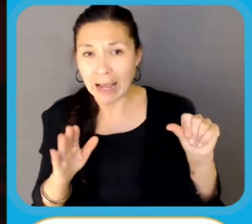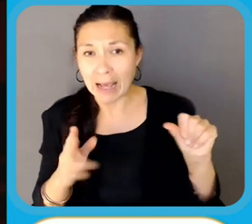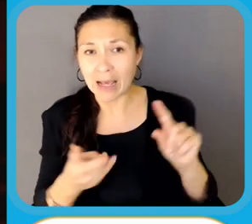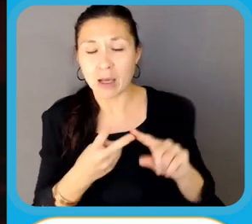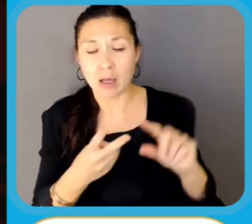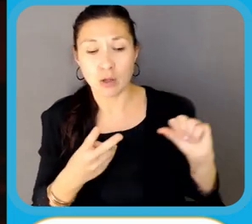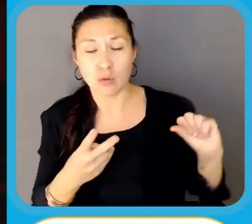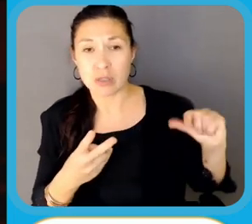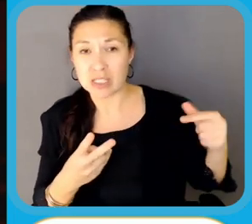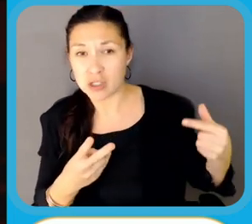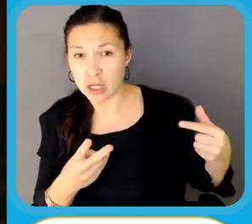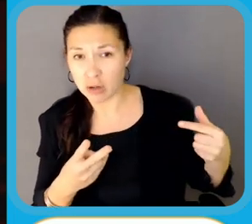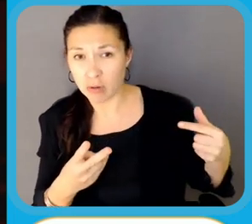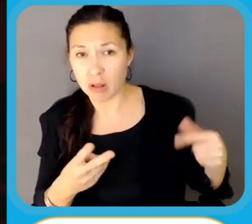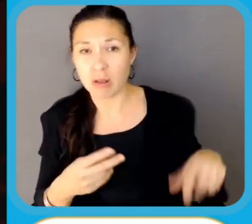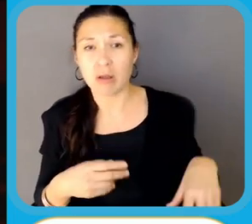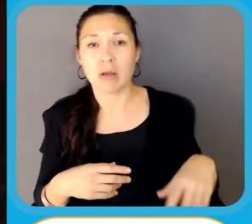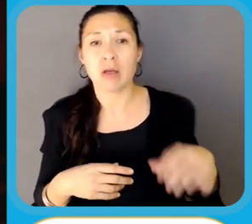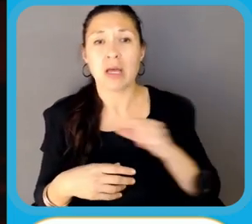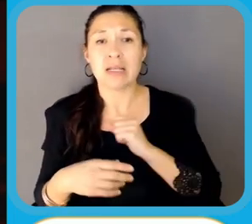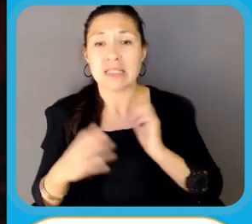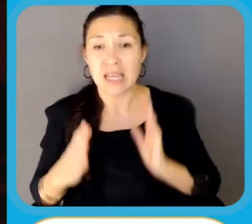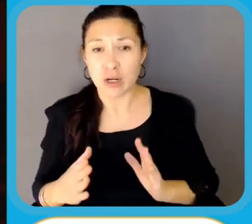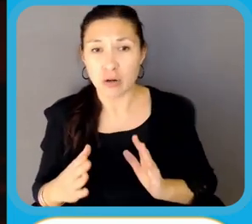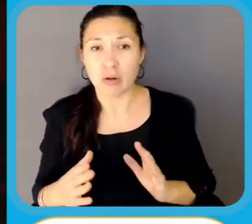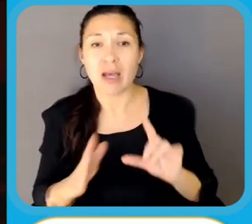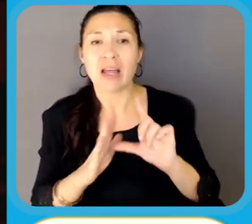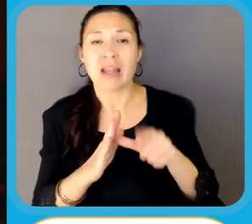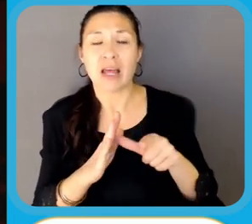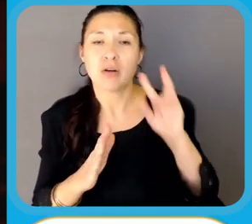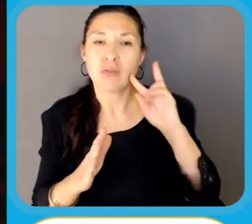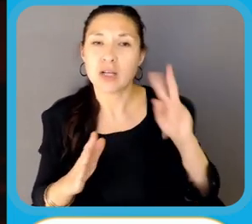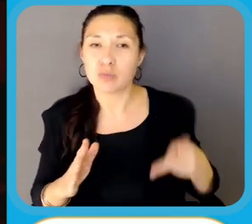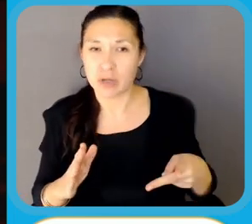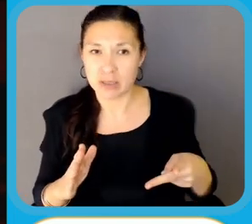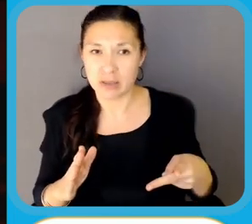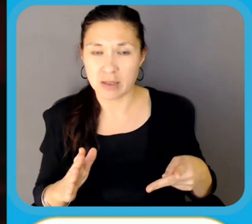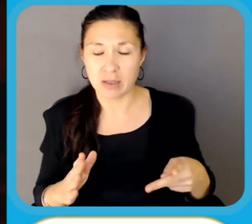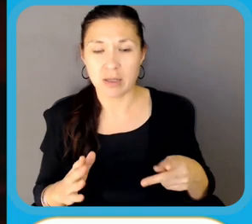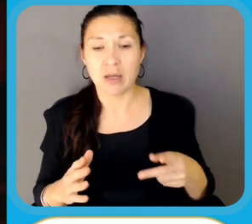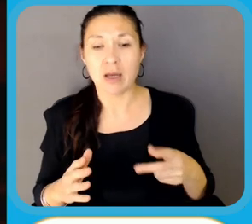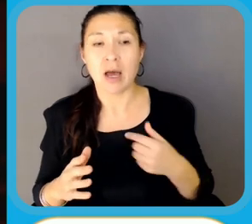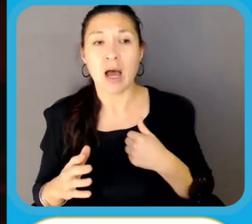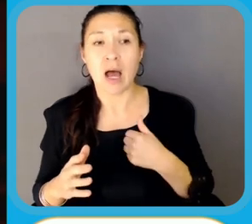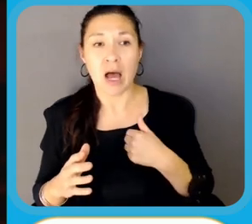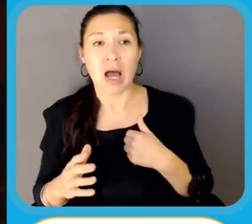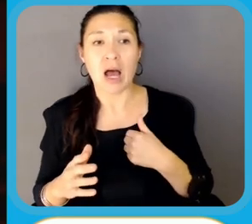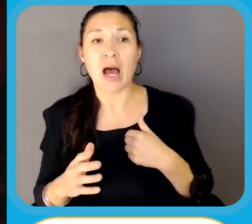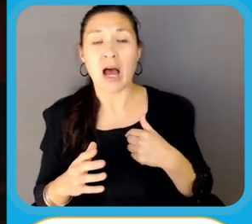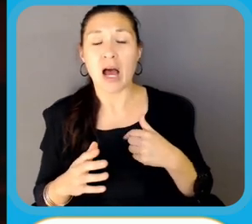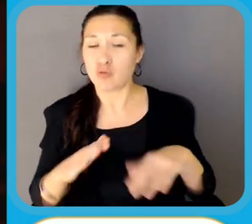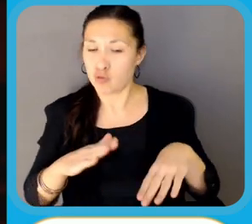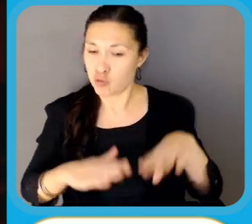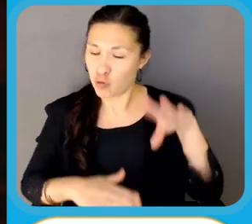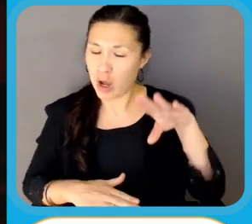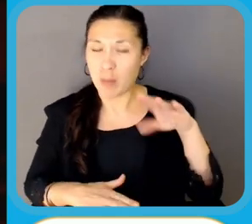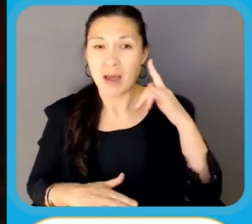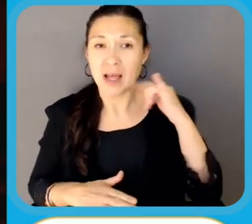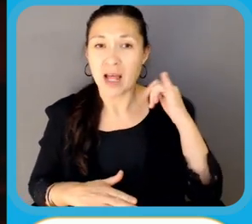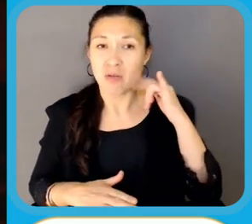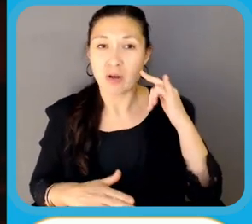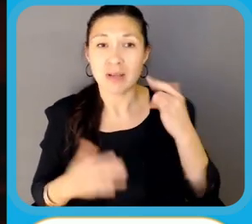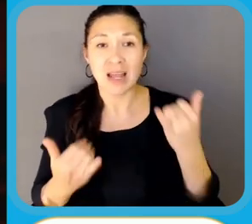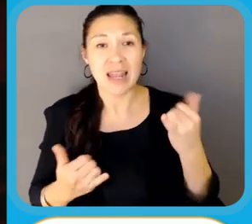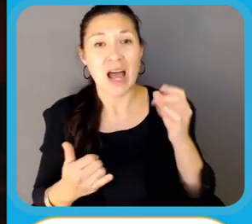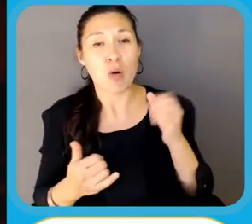senator, and for vice president of the United States. As a daughter of California who is in the White House, I thank